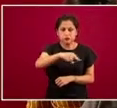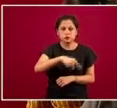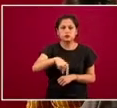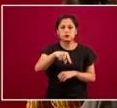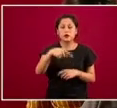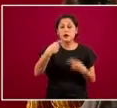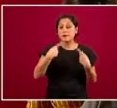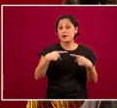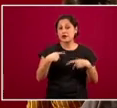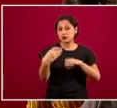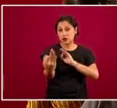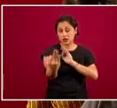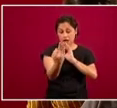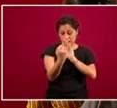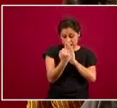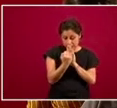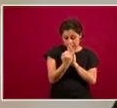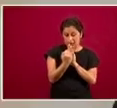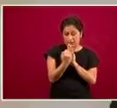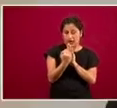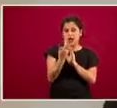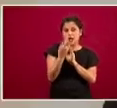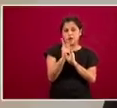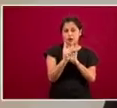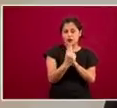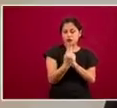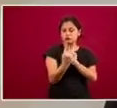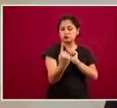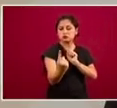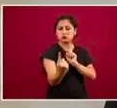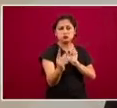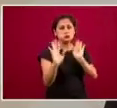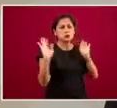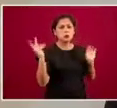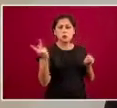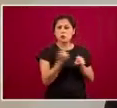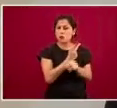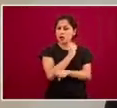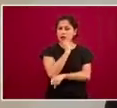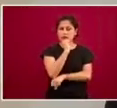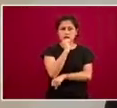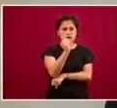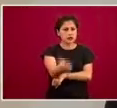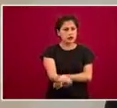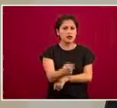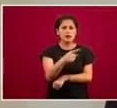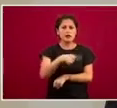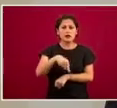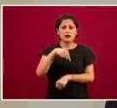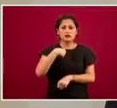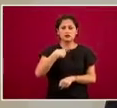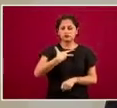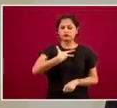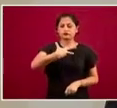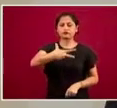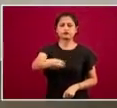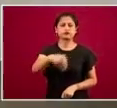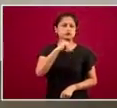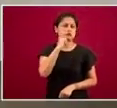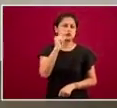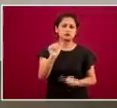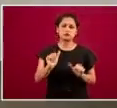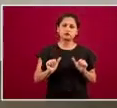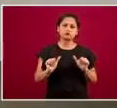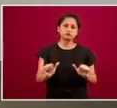distancing protocol is very important, because if I'm talking to someone who has been infected and we don't know, if we are